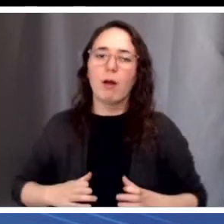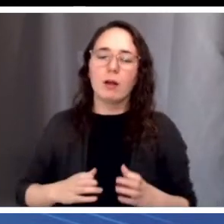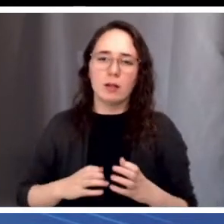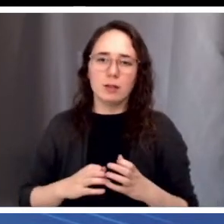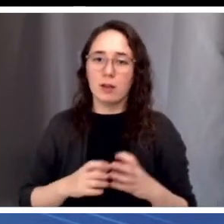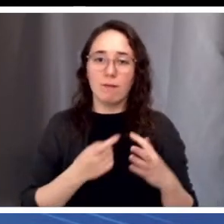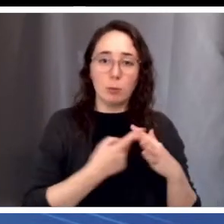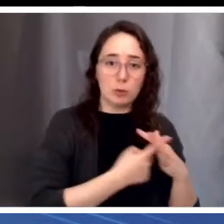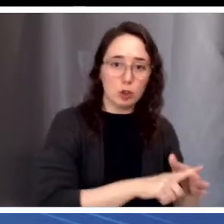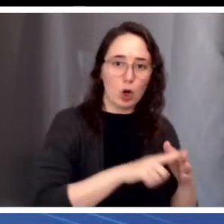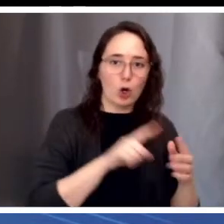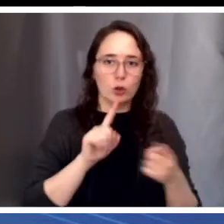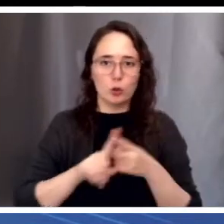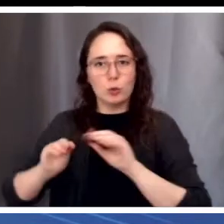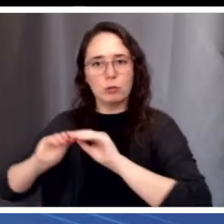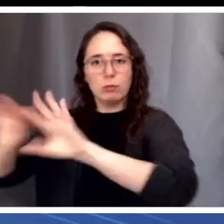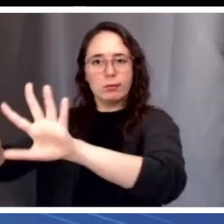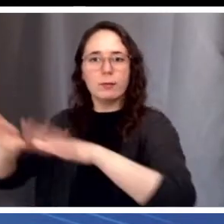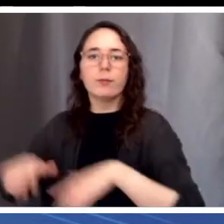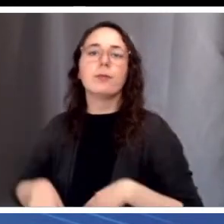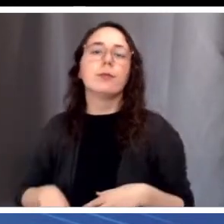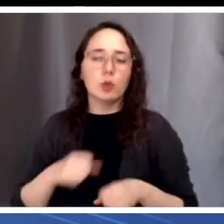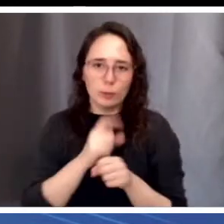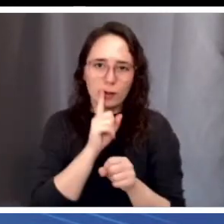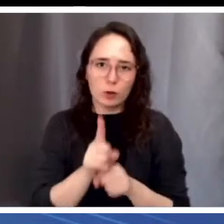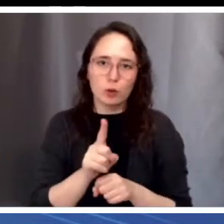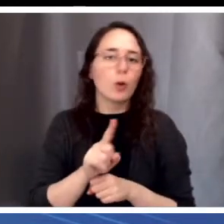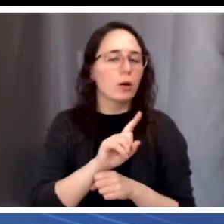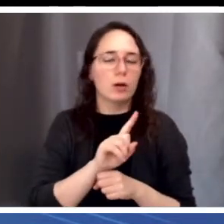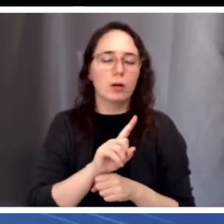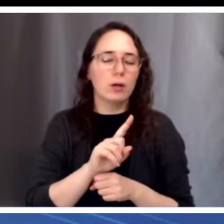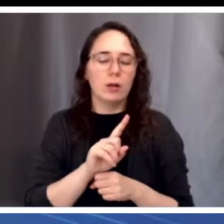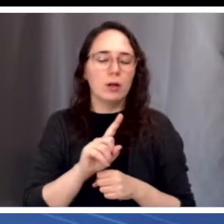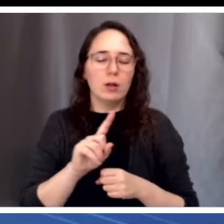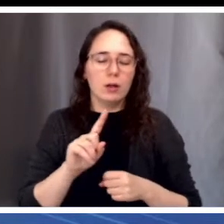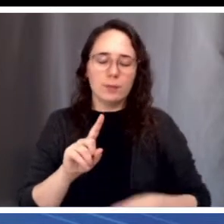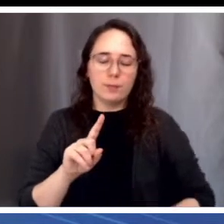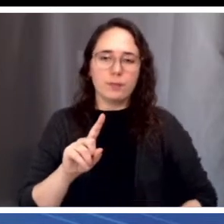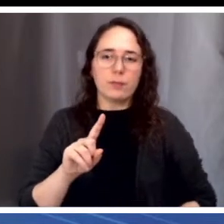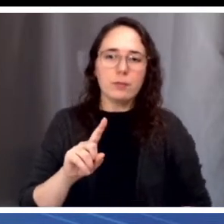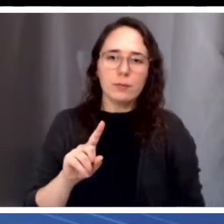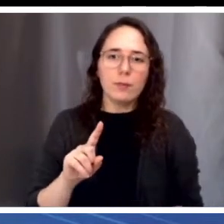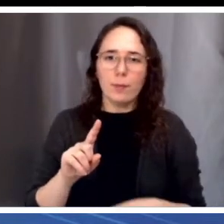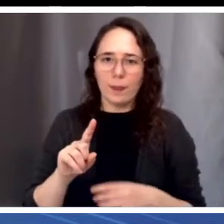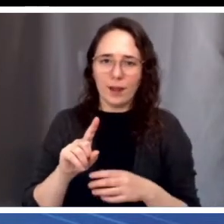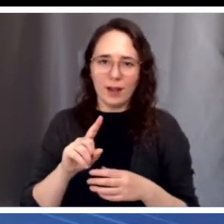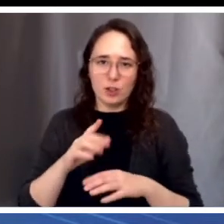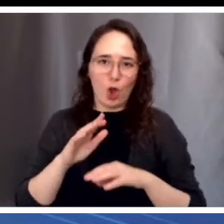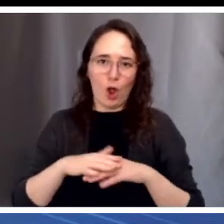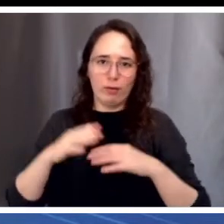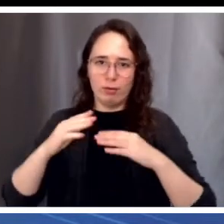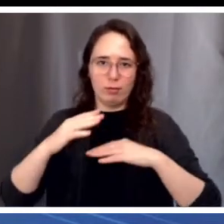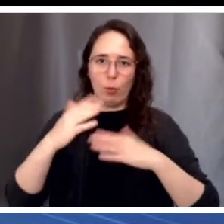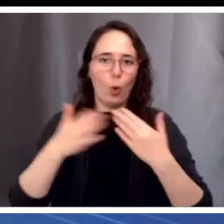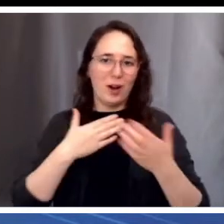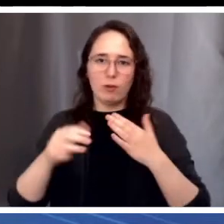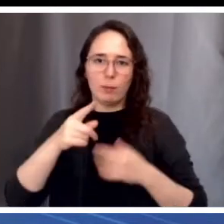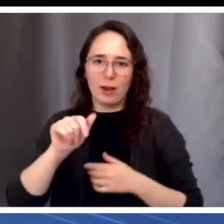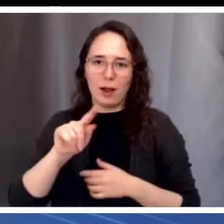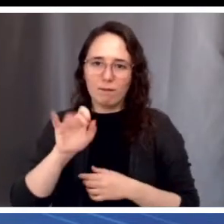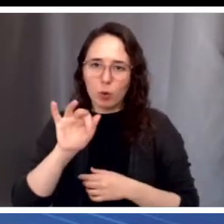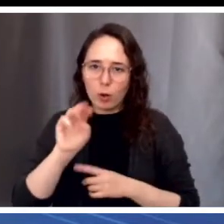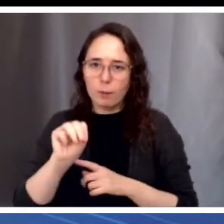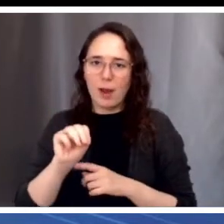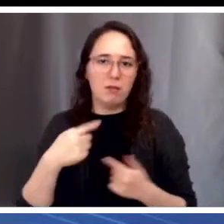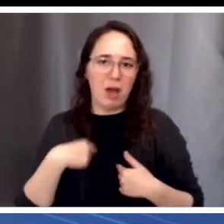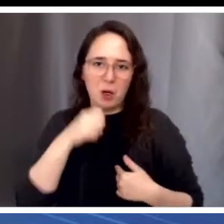media goes on every platform. And this is a lot of work, by the way, this is not work I get paid for, I just feel this is important. So when I take on